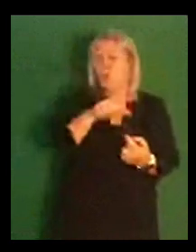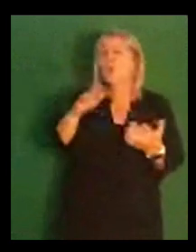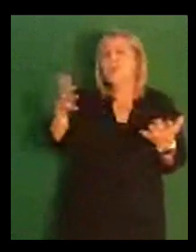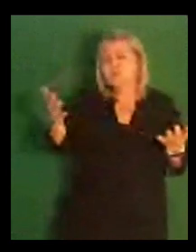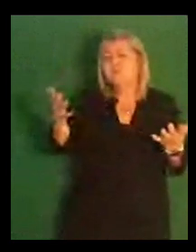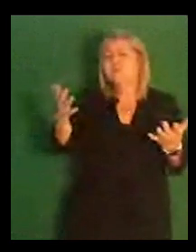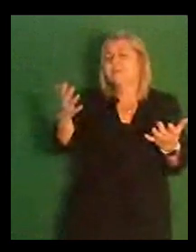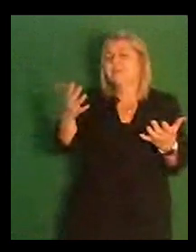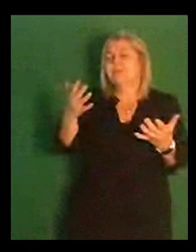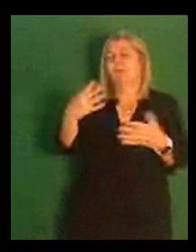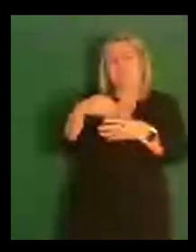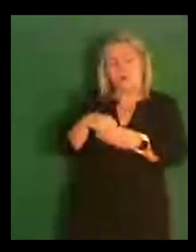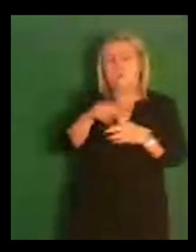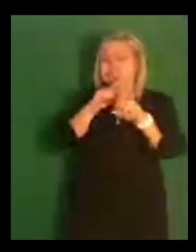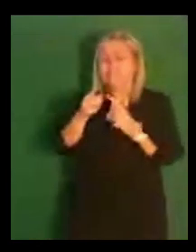project.